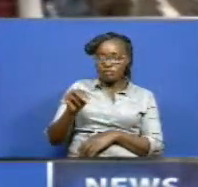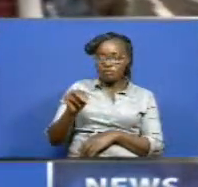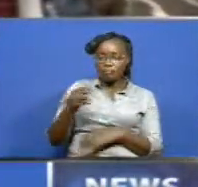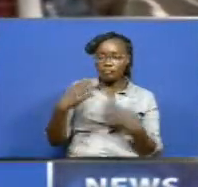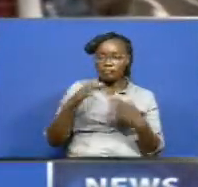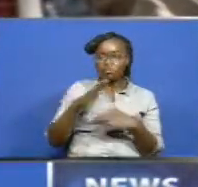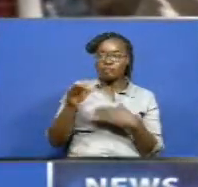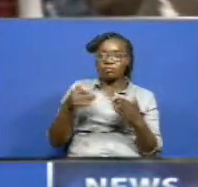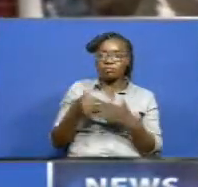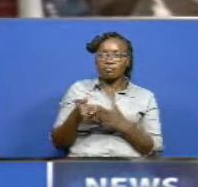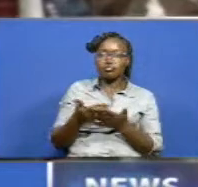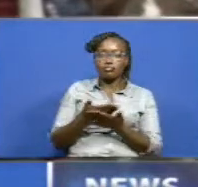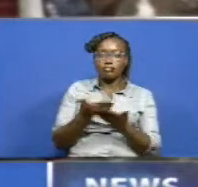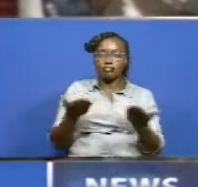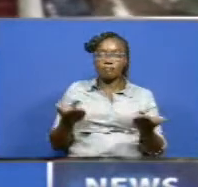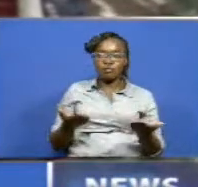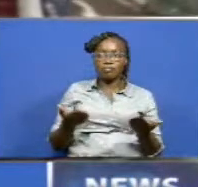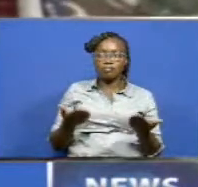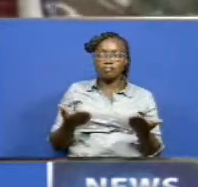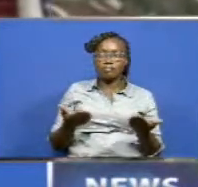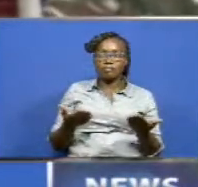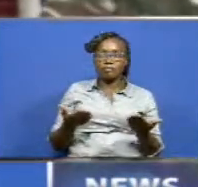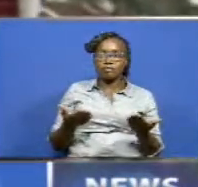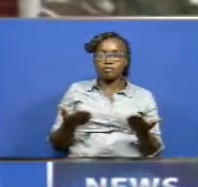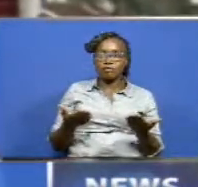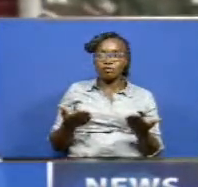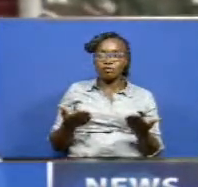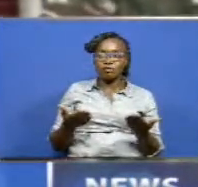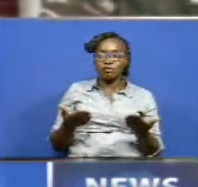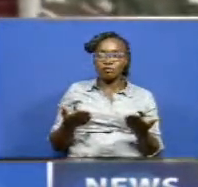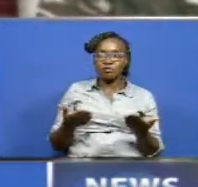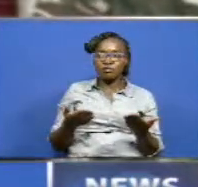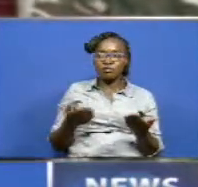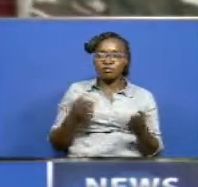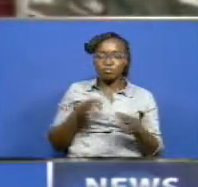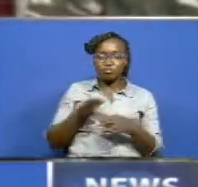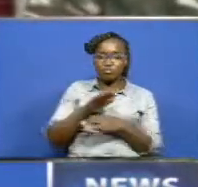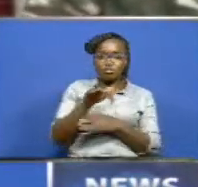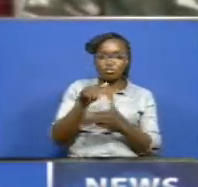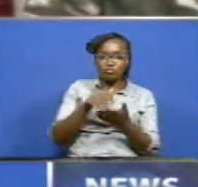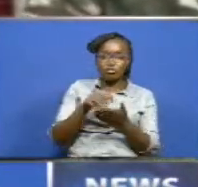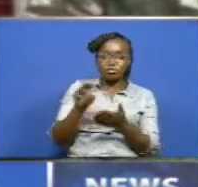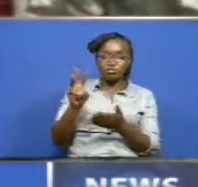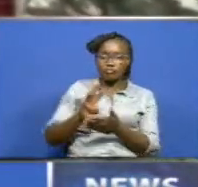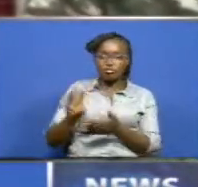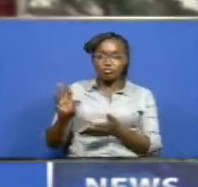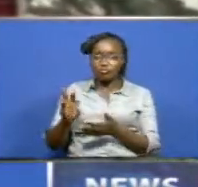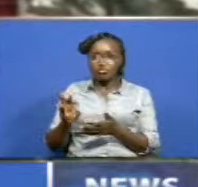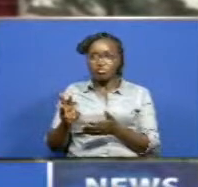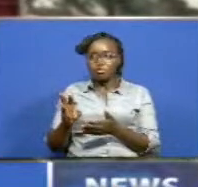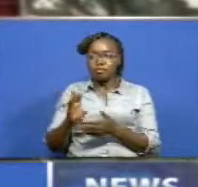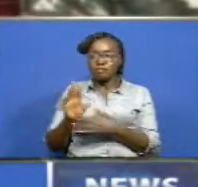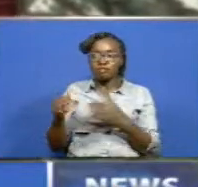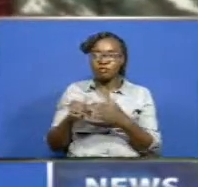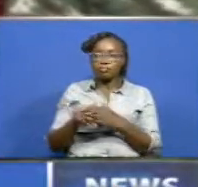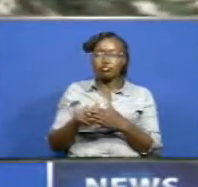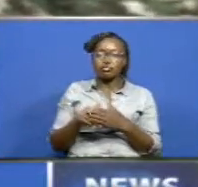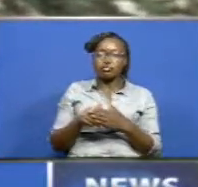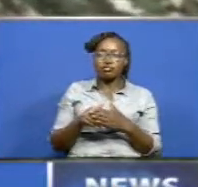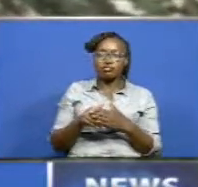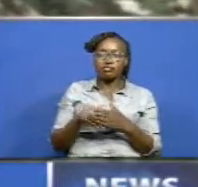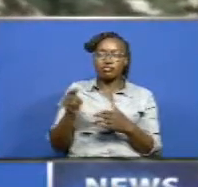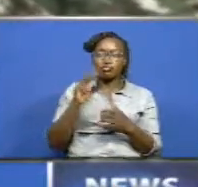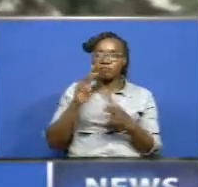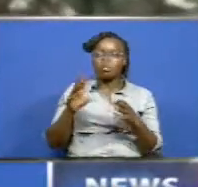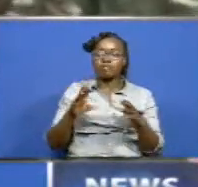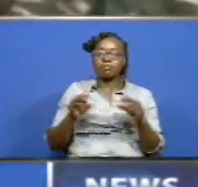wa Kirita na pia pale Leshau Karagoini kwenda mpaka Central Ward hapa Ndaragwa waweze kupata maji